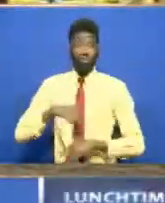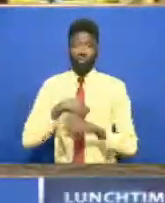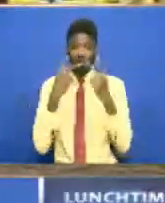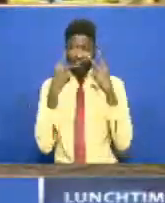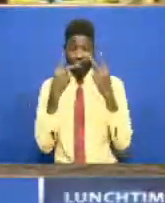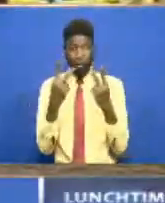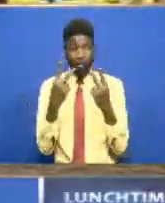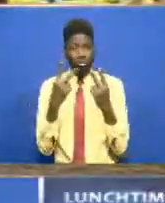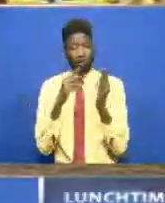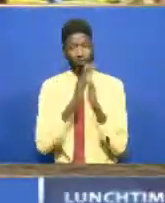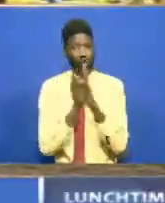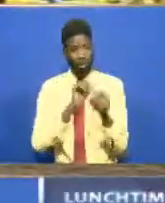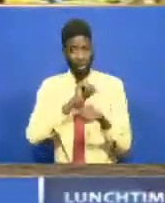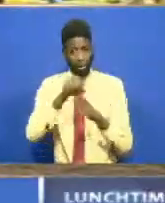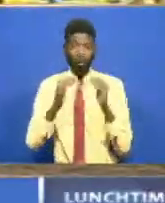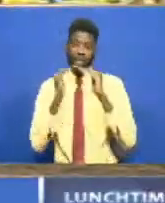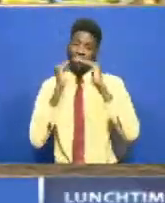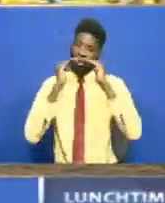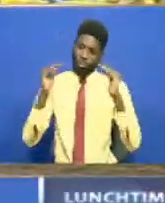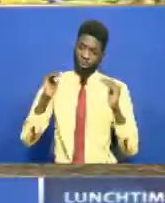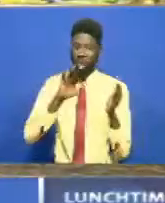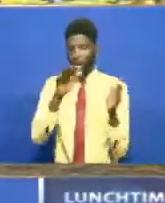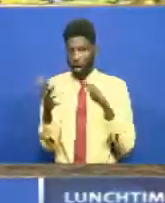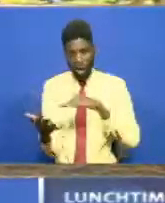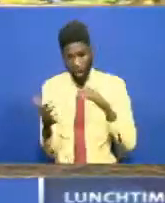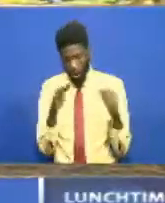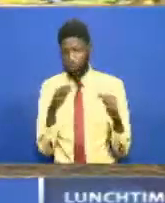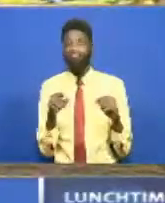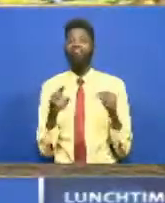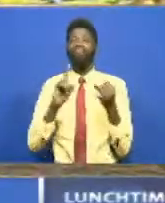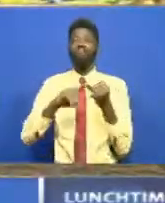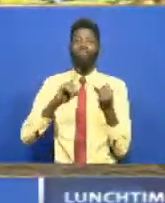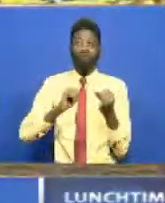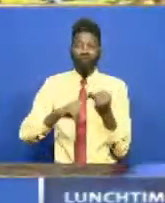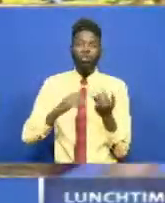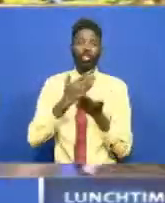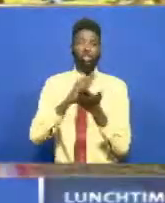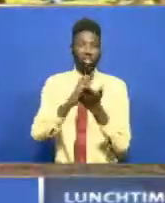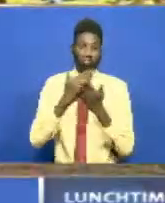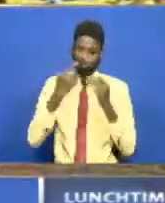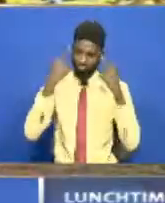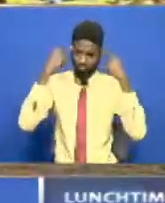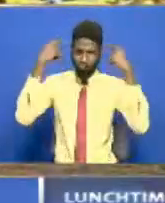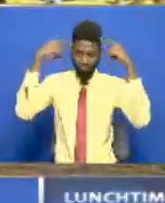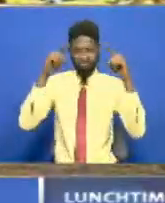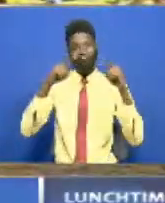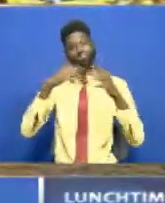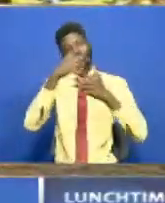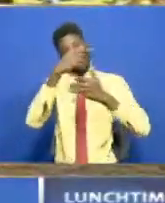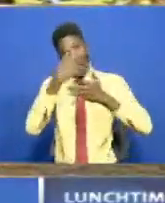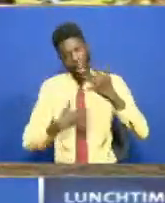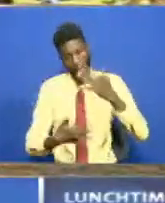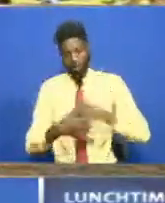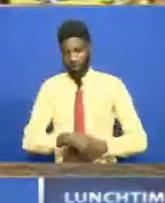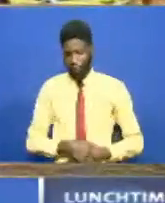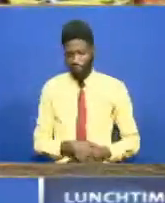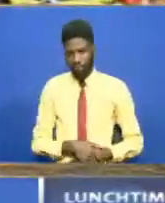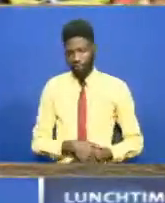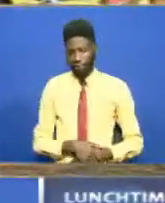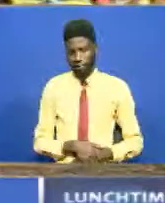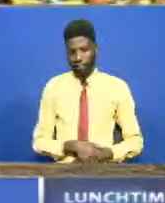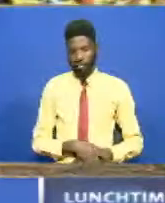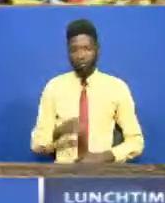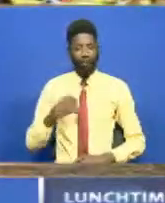about equity and equality, we have seen shared prosperity and so on. So I think